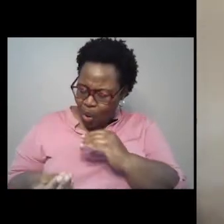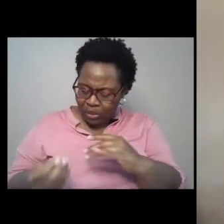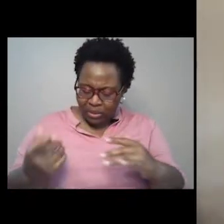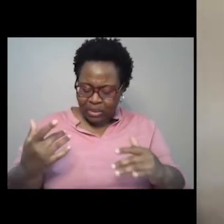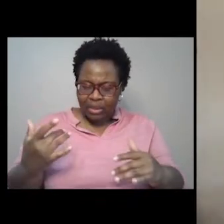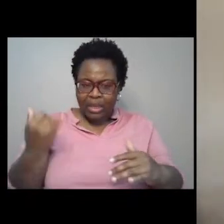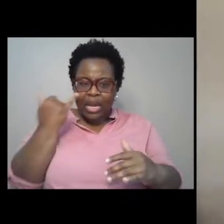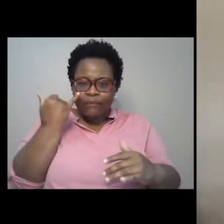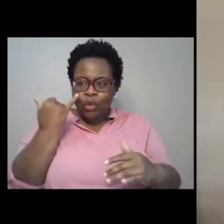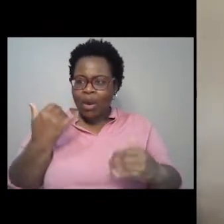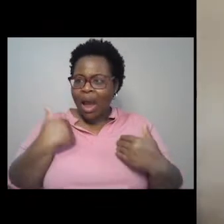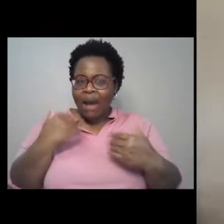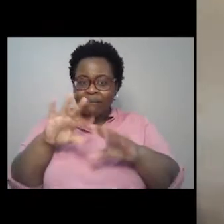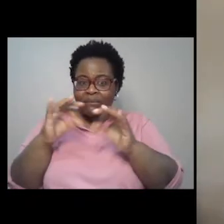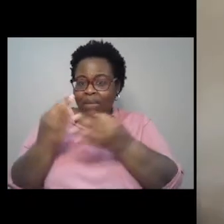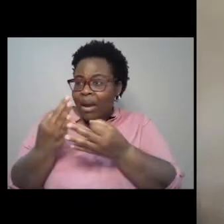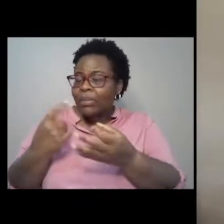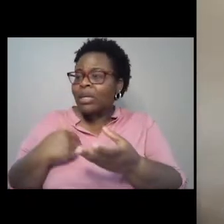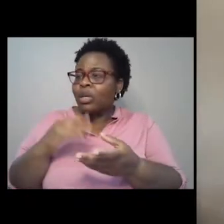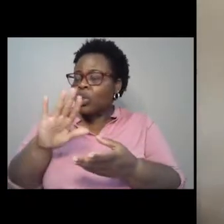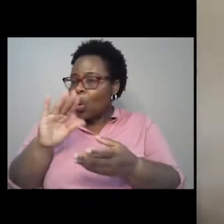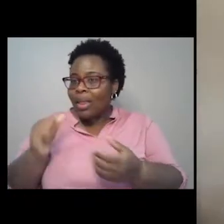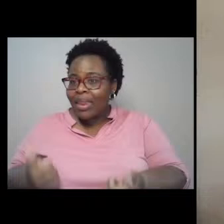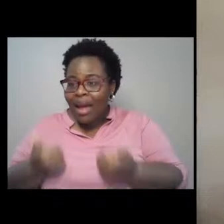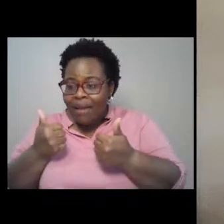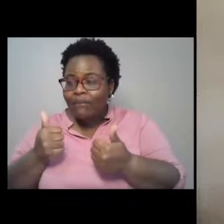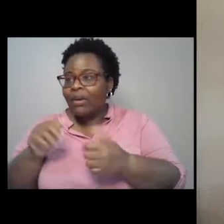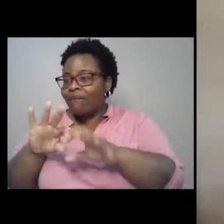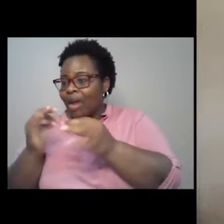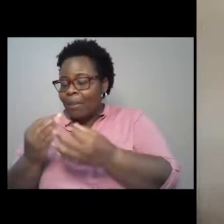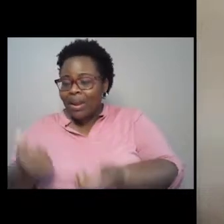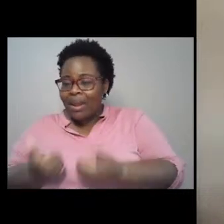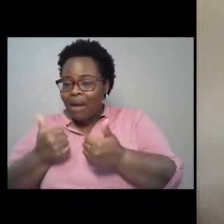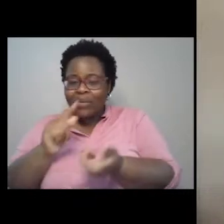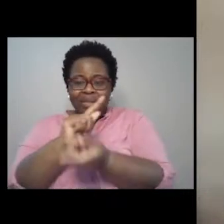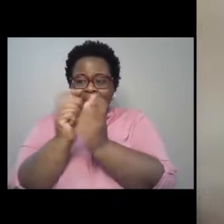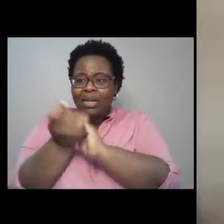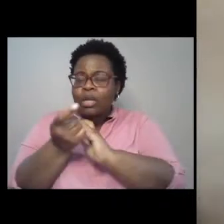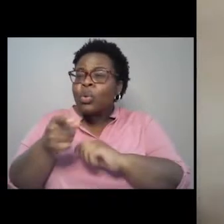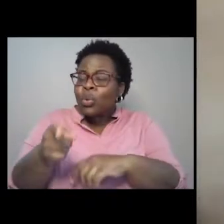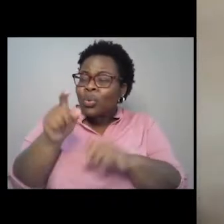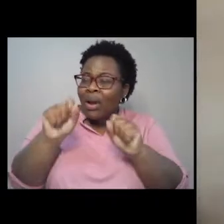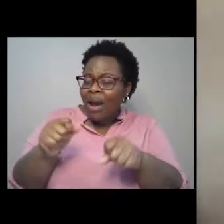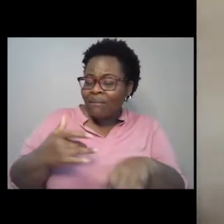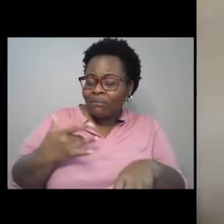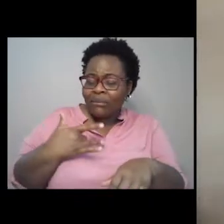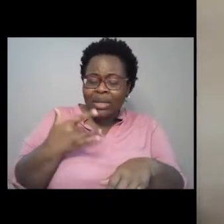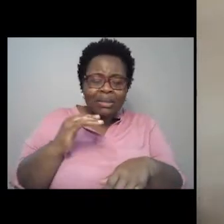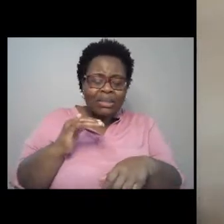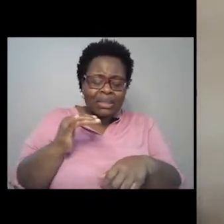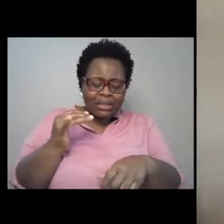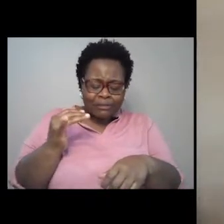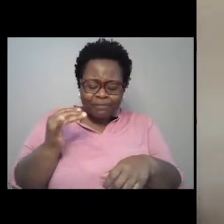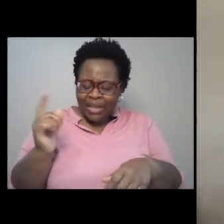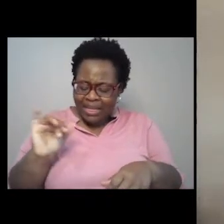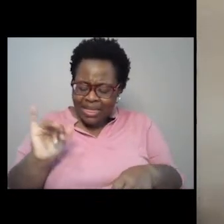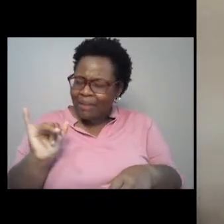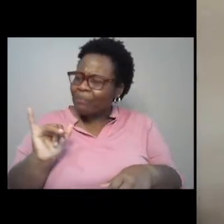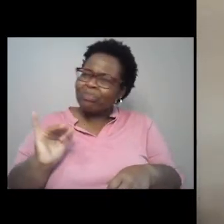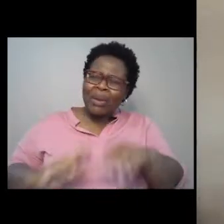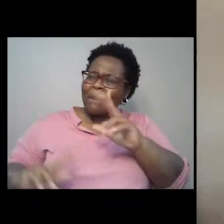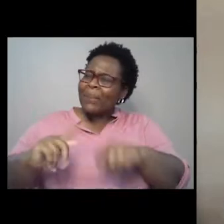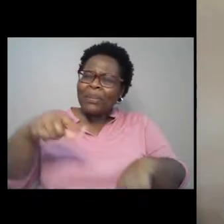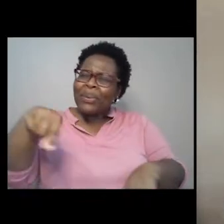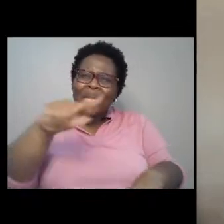a big change in your life. If you have a family, it's a change in your family's life. And I think that you can feel a sense of people